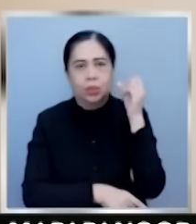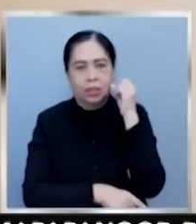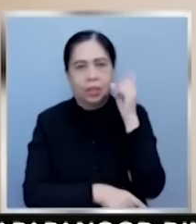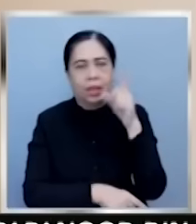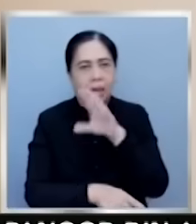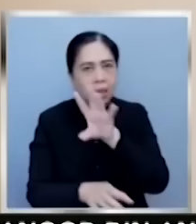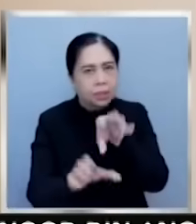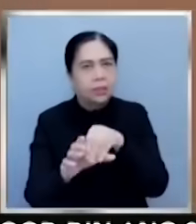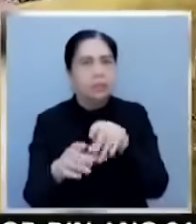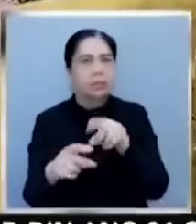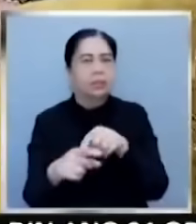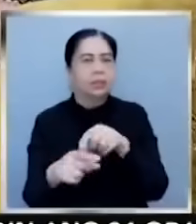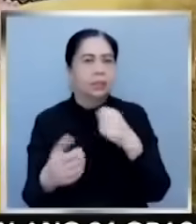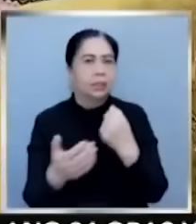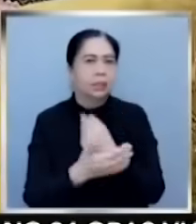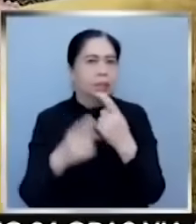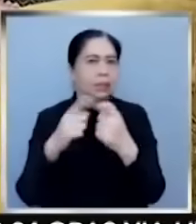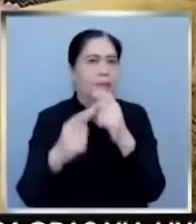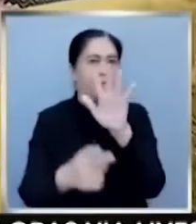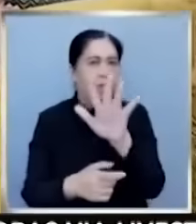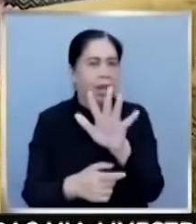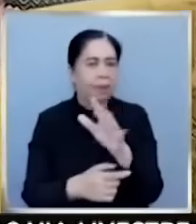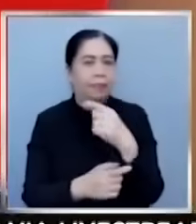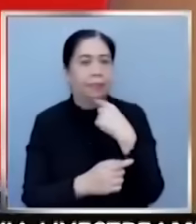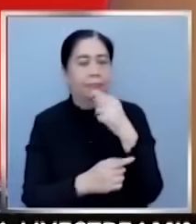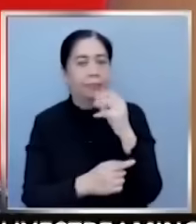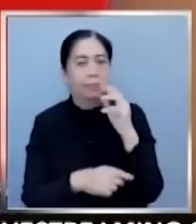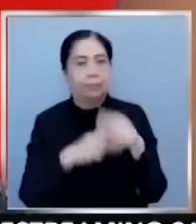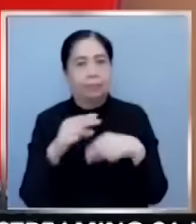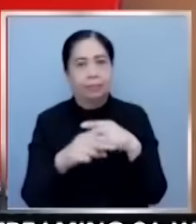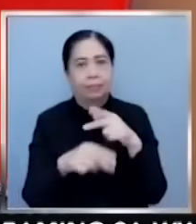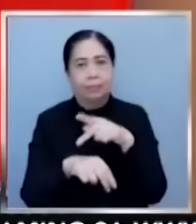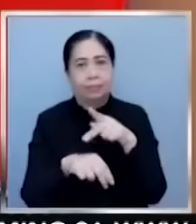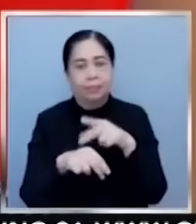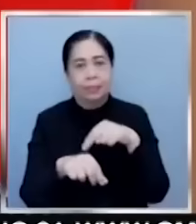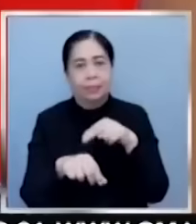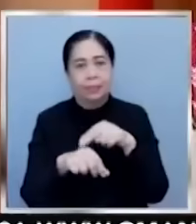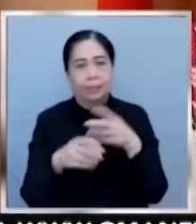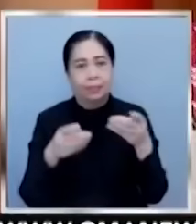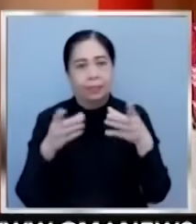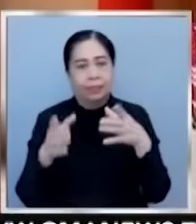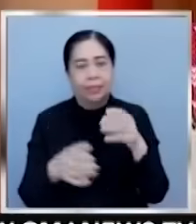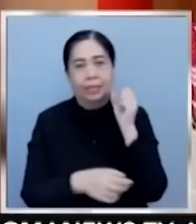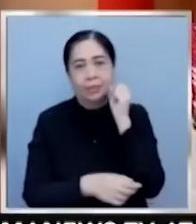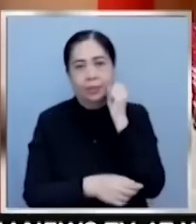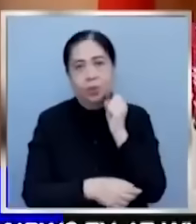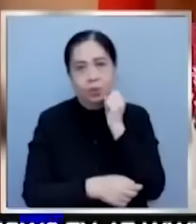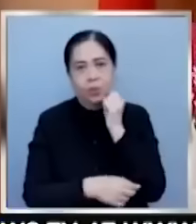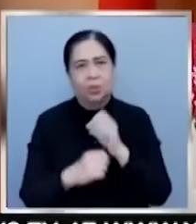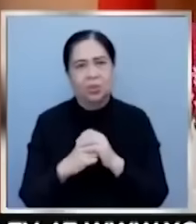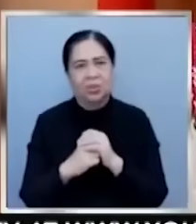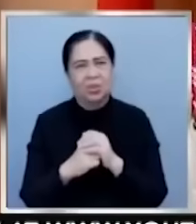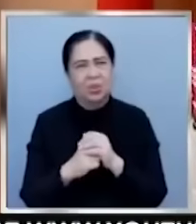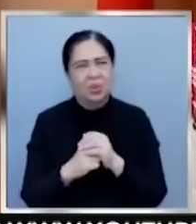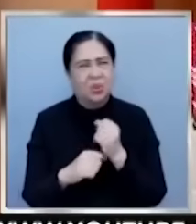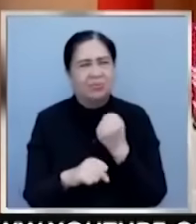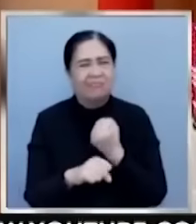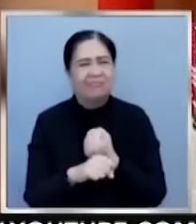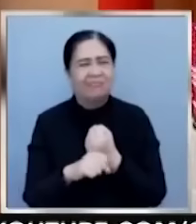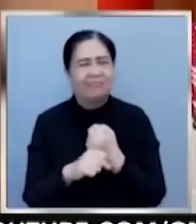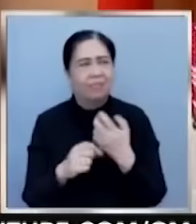si Michelle sa top 5. Sabi naman ni Miss Universe Philippines National Director Shamsi Supsup, it's so hard kasi to, you know,